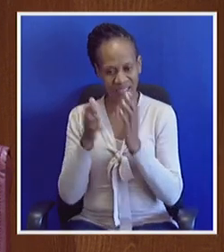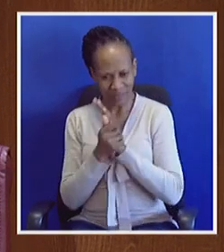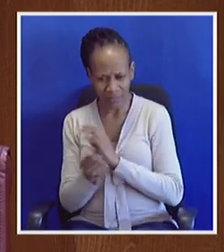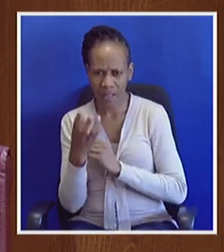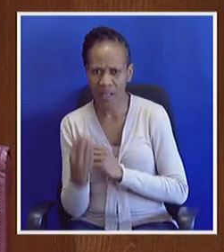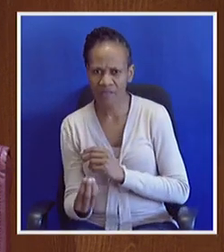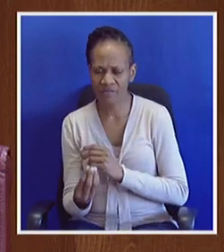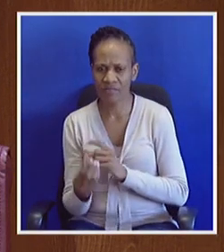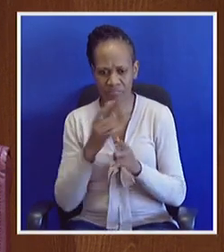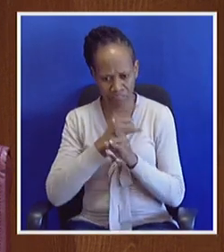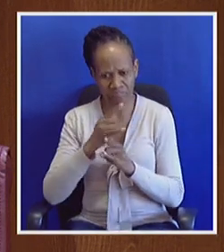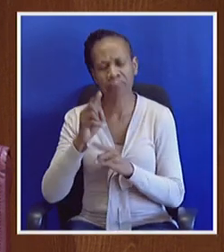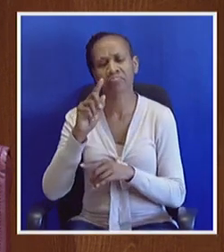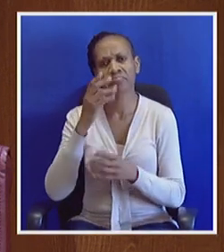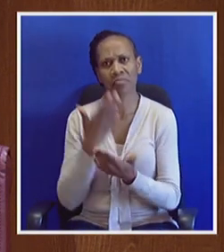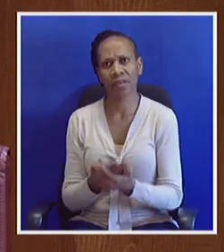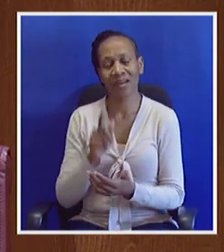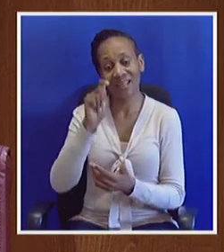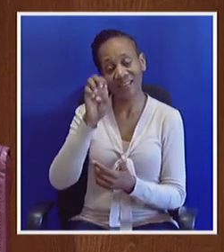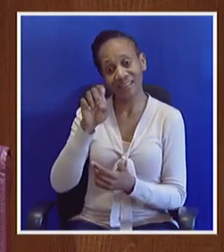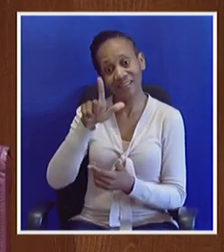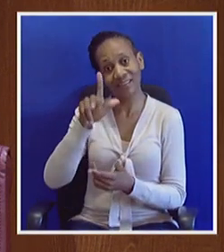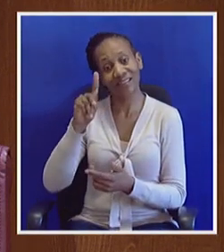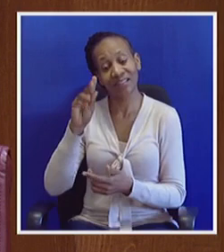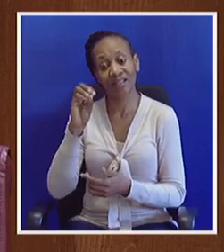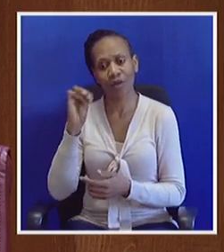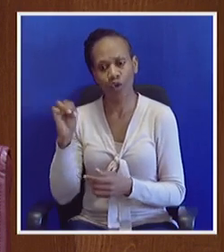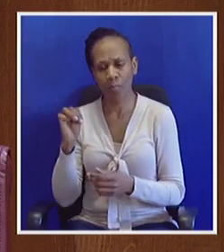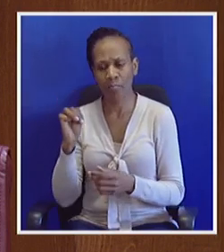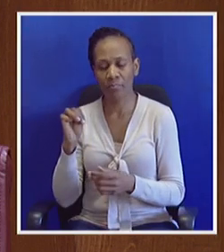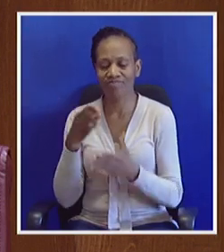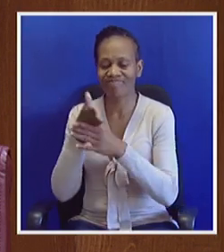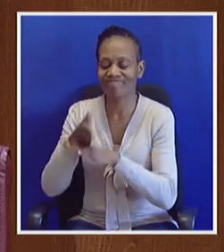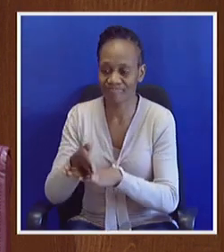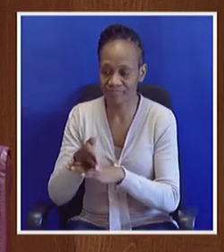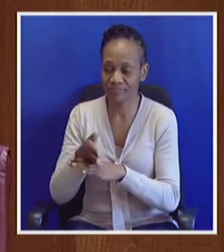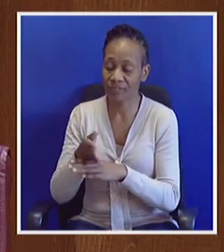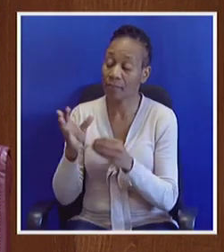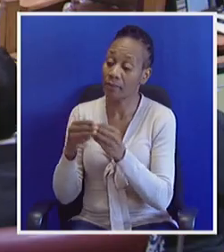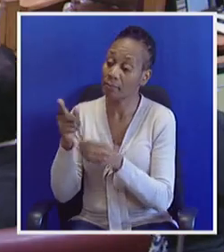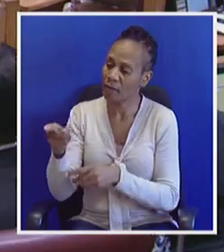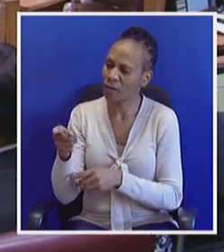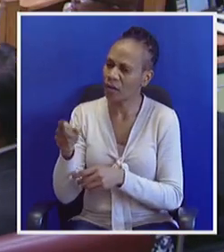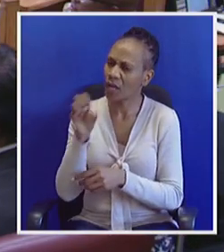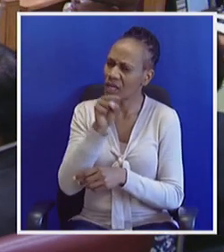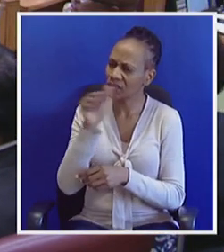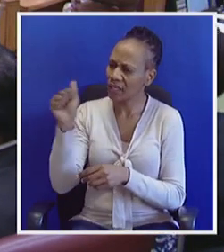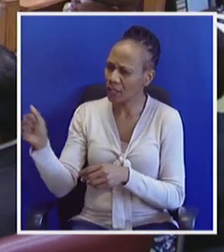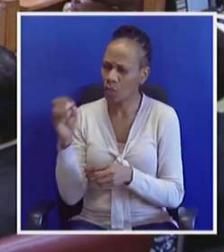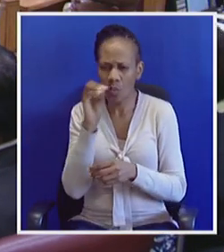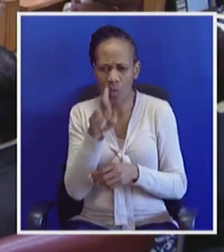competent. Telkom is profitable. Honorable Shabangu, are you on SAA or on Telkom? Yes.